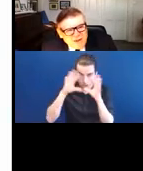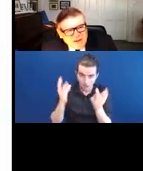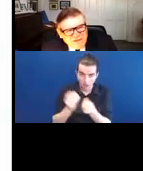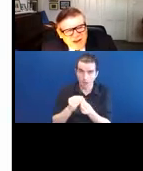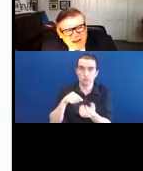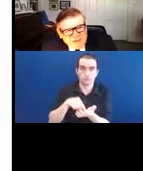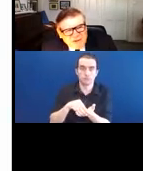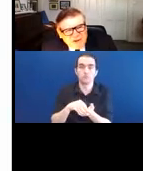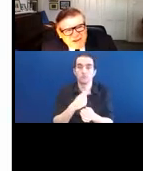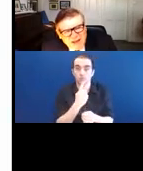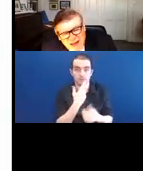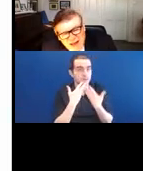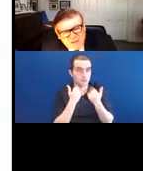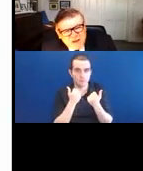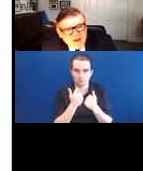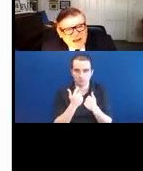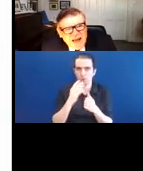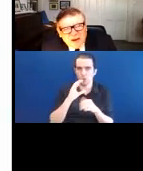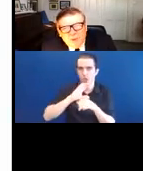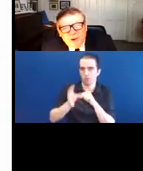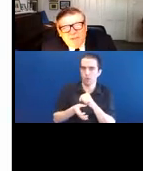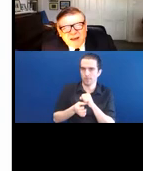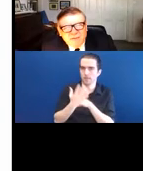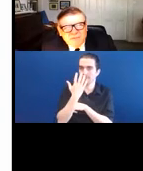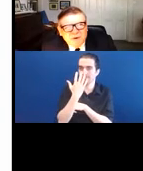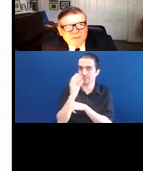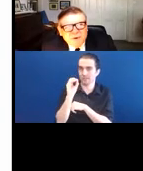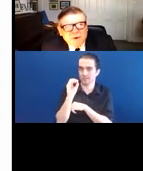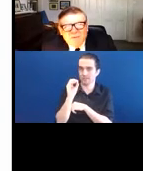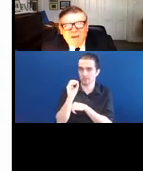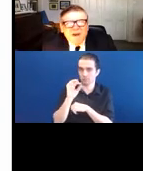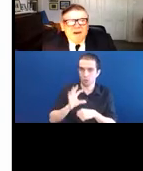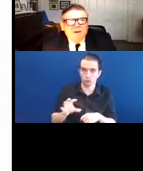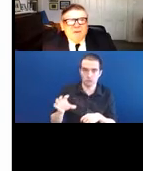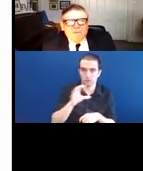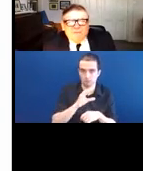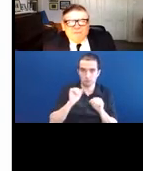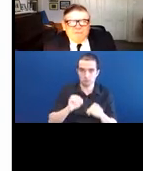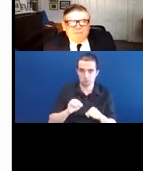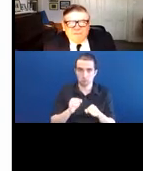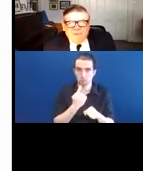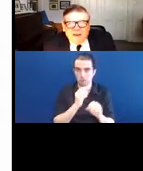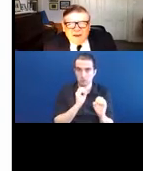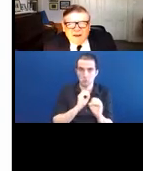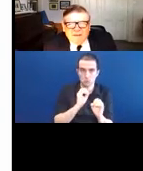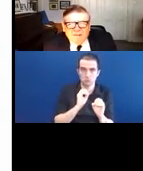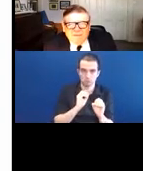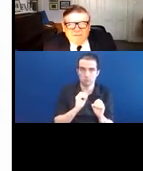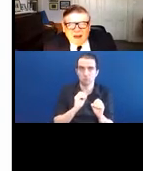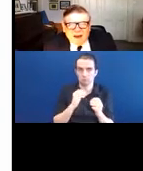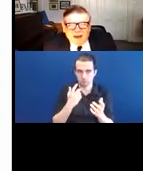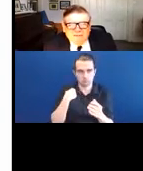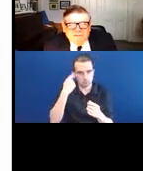the others have signed up to this, so they need to be doing it. How can we make them do it more? Okay, you need to give a minute for that